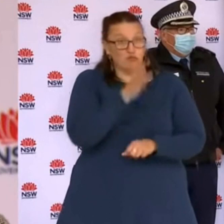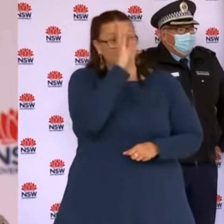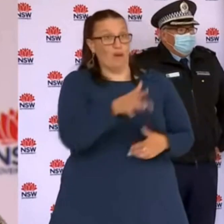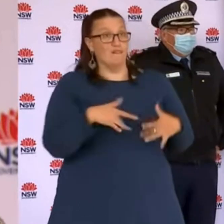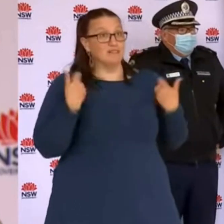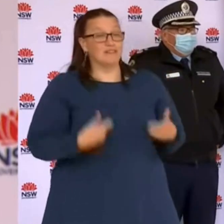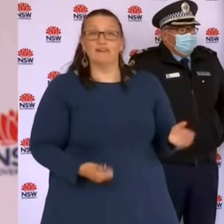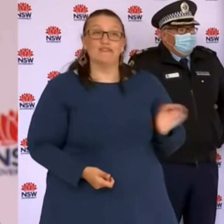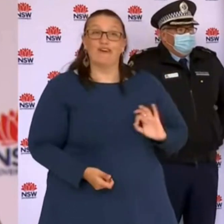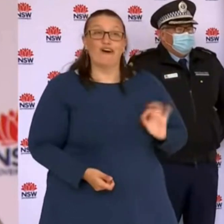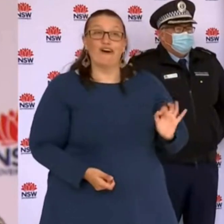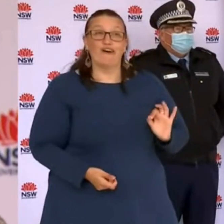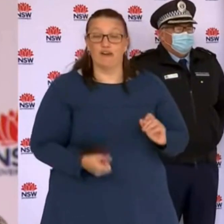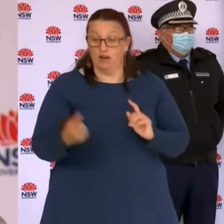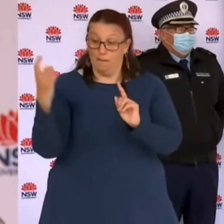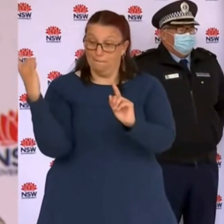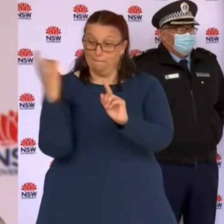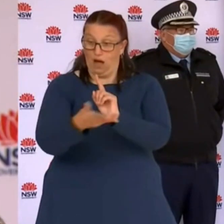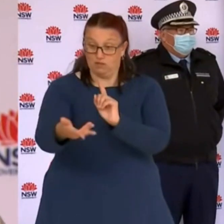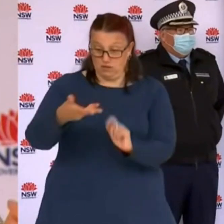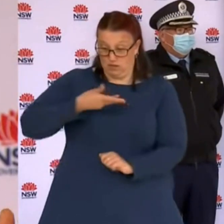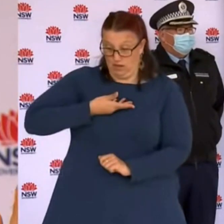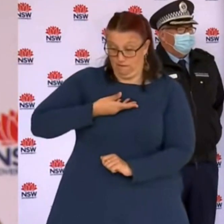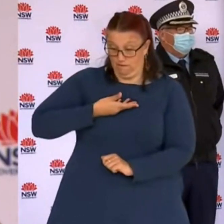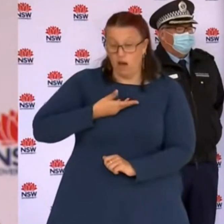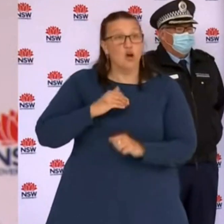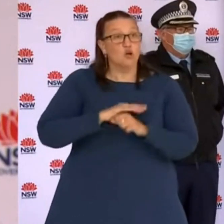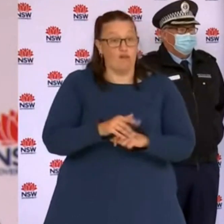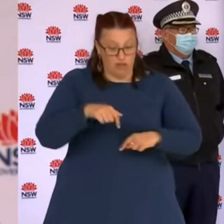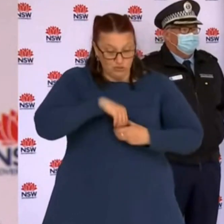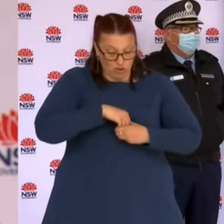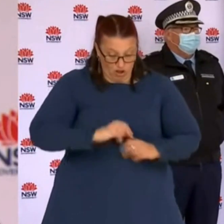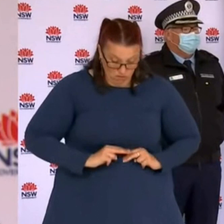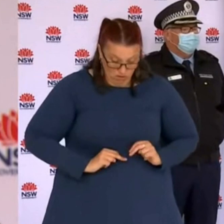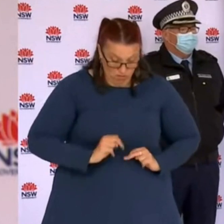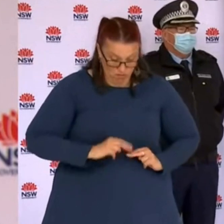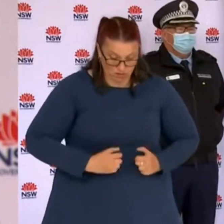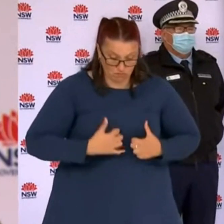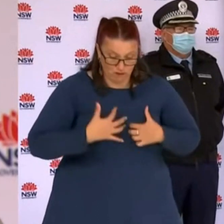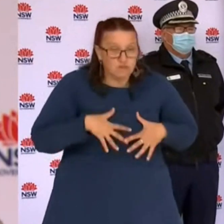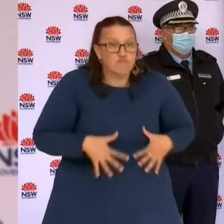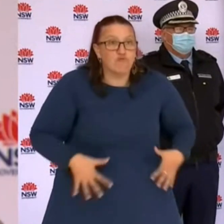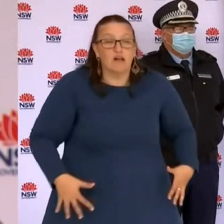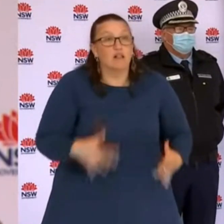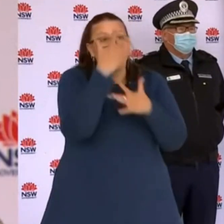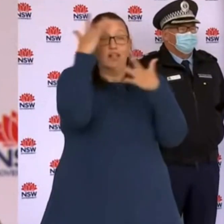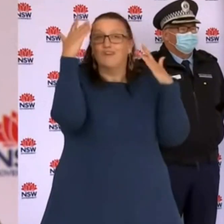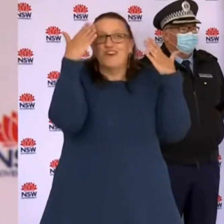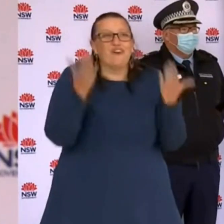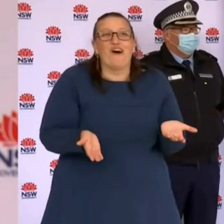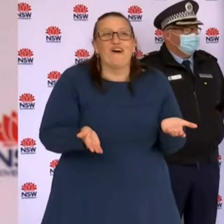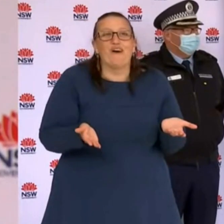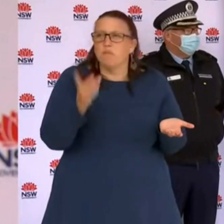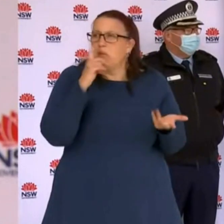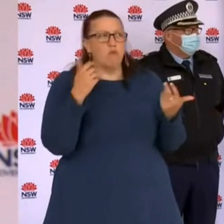to see, because at that point you get symptoms, it's preventable. The point before that, when you don't realise you have symptoms, of